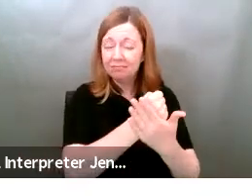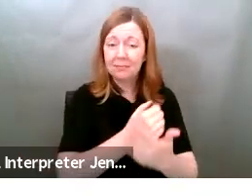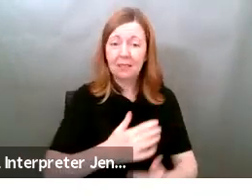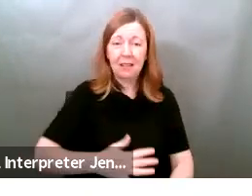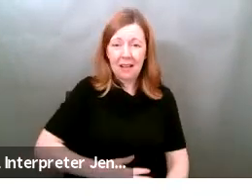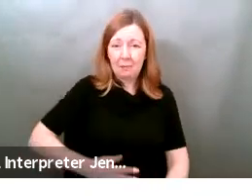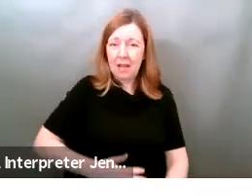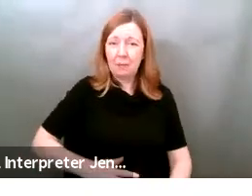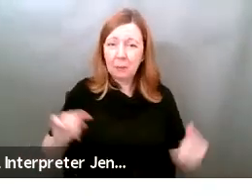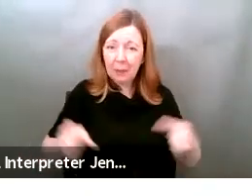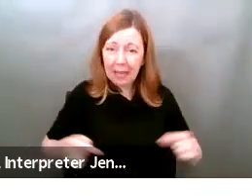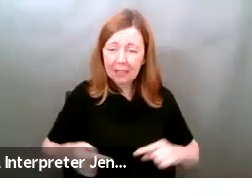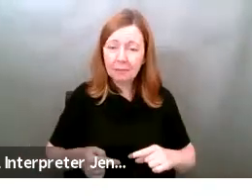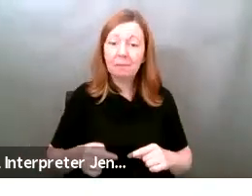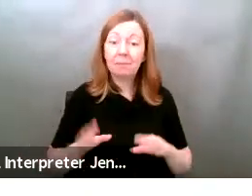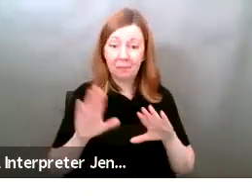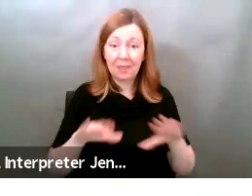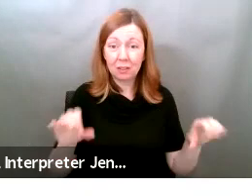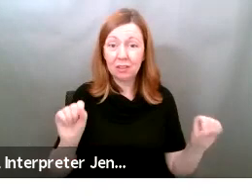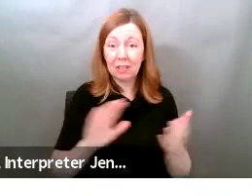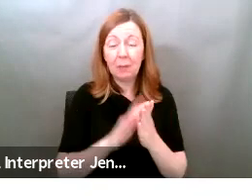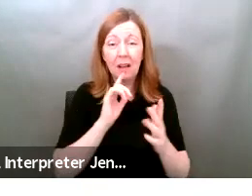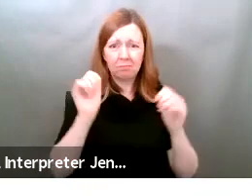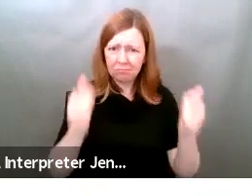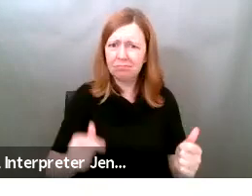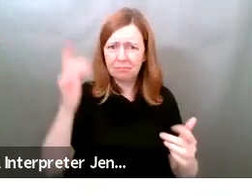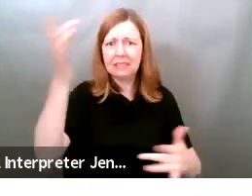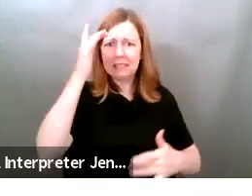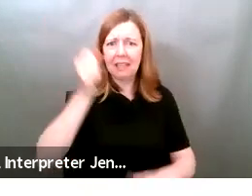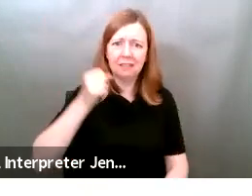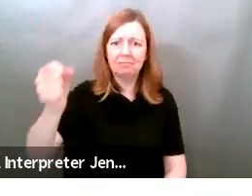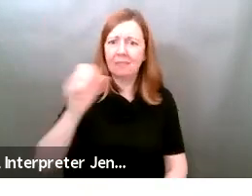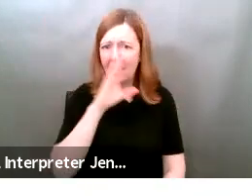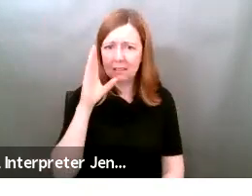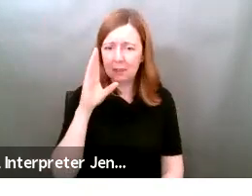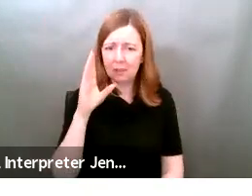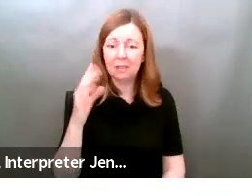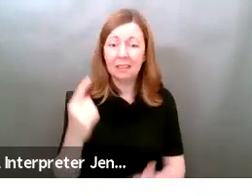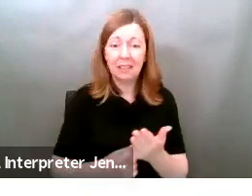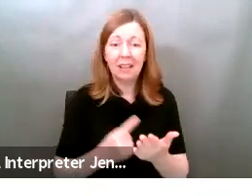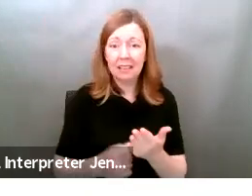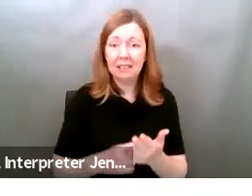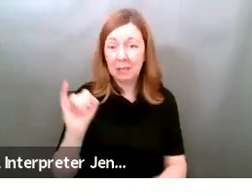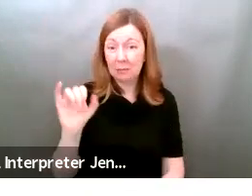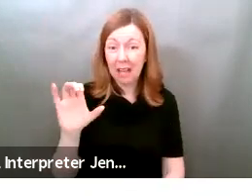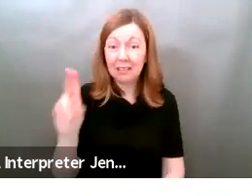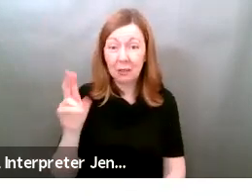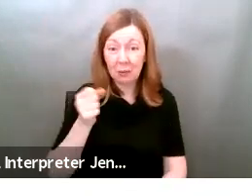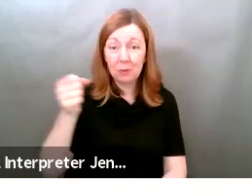abdominal pain, and children can actually become quite sick, require hospitalization, and sometimes even ICU